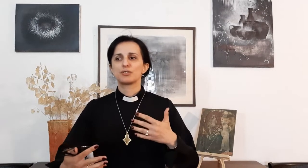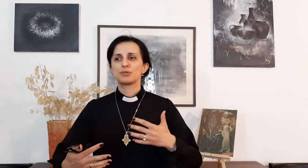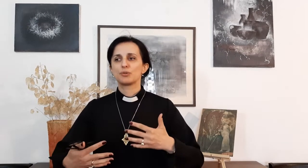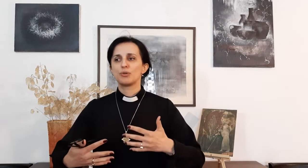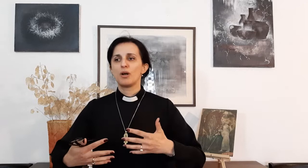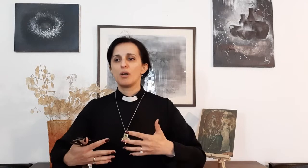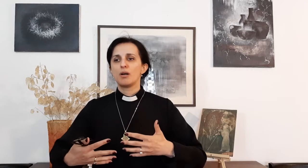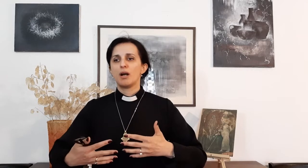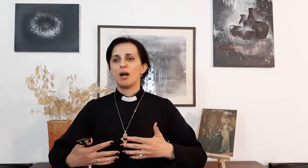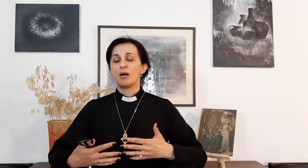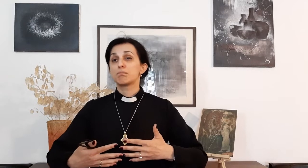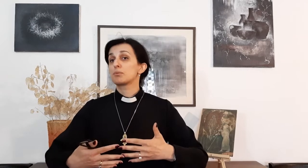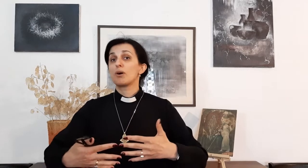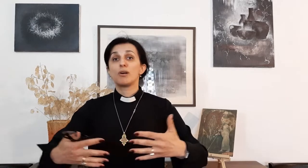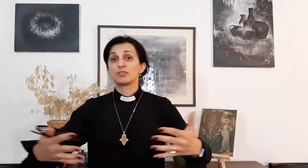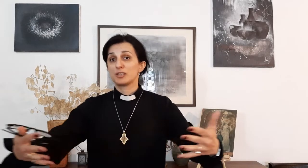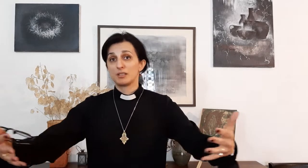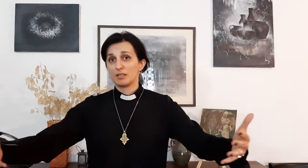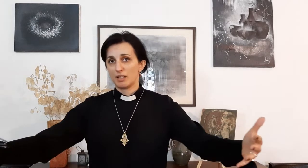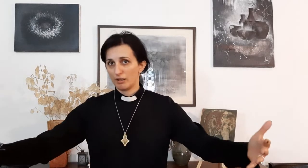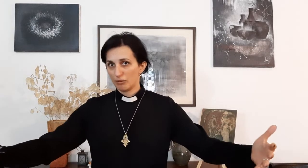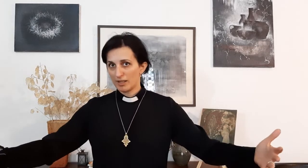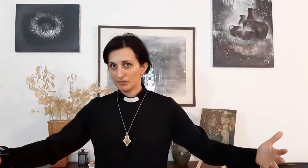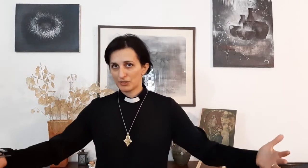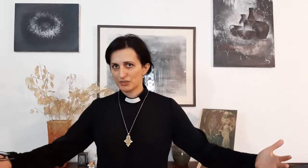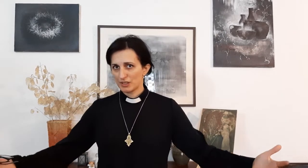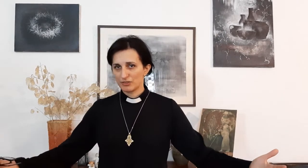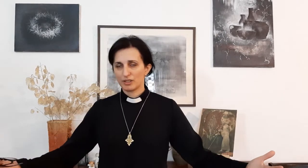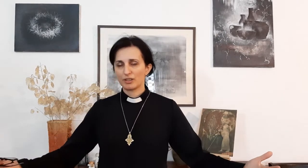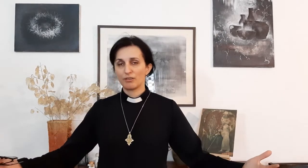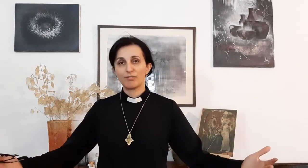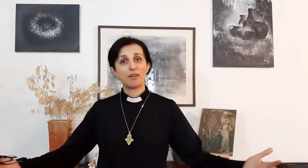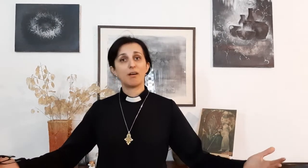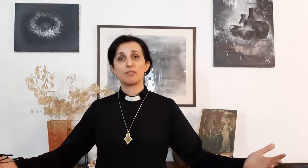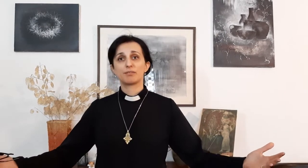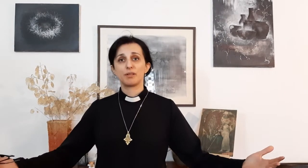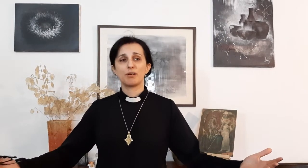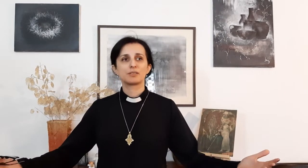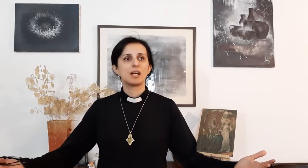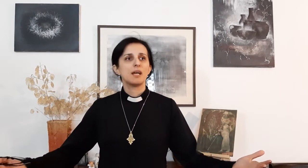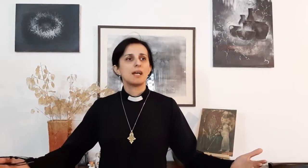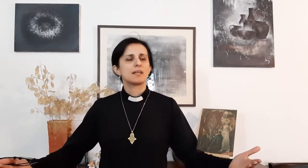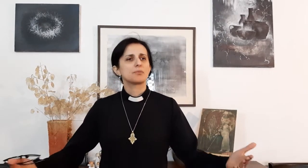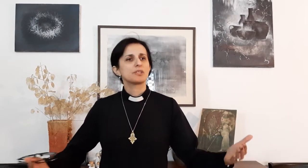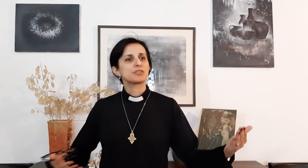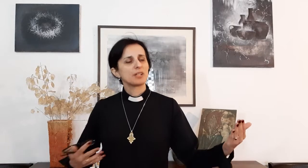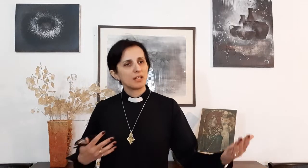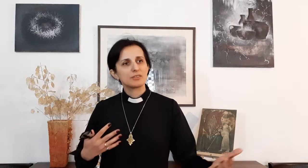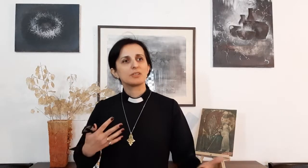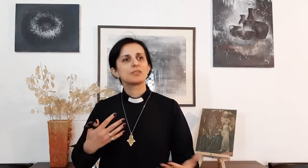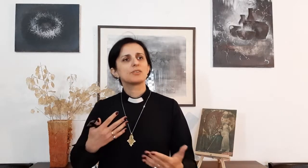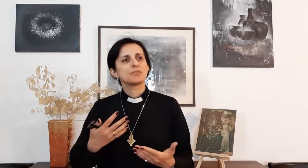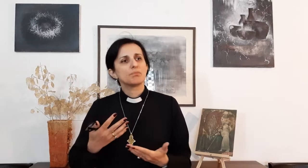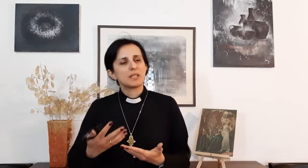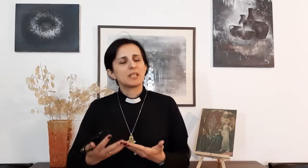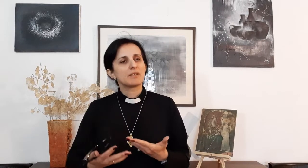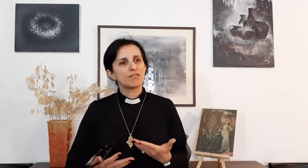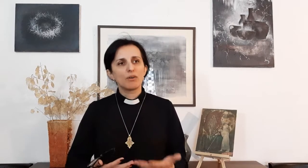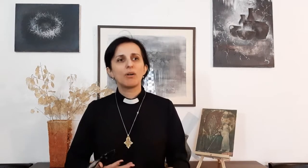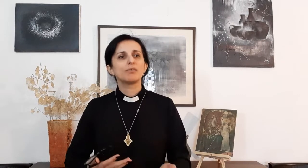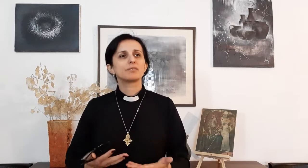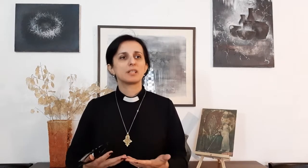started to broaden our understanding of love of God, and we started to